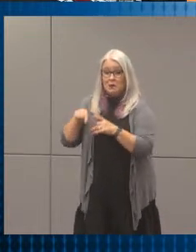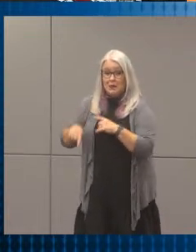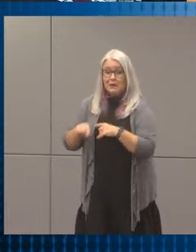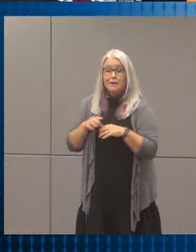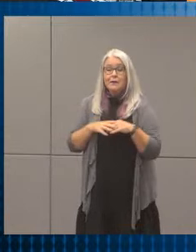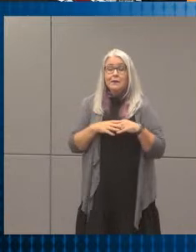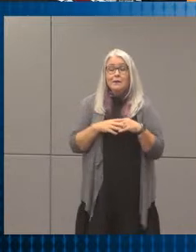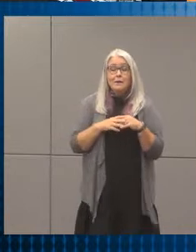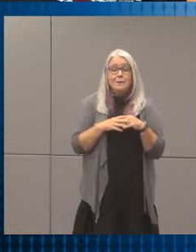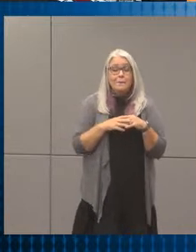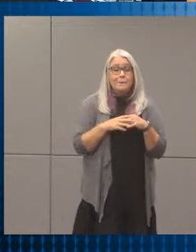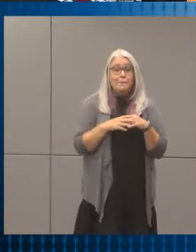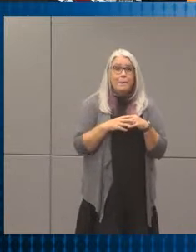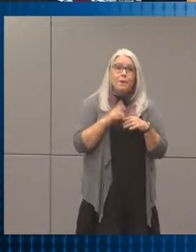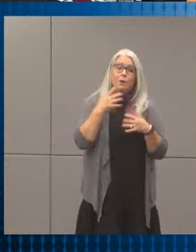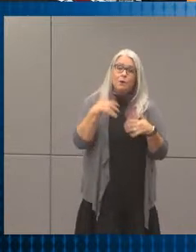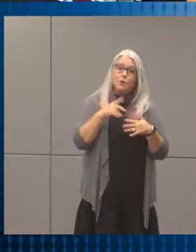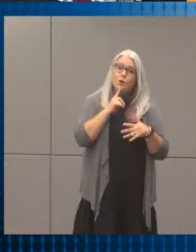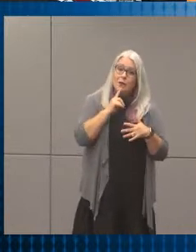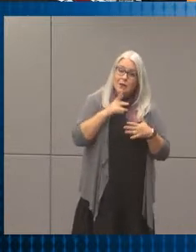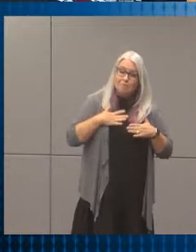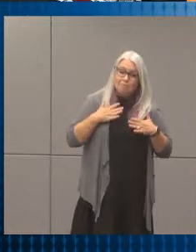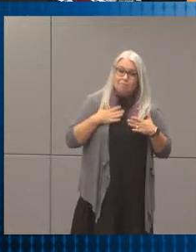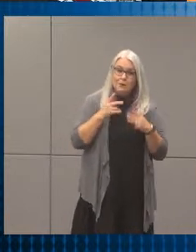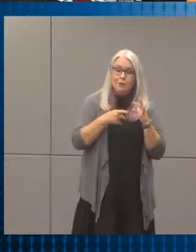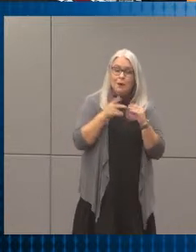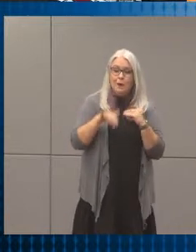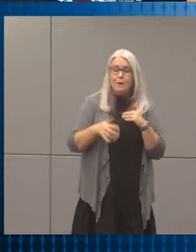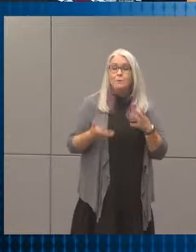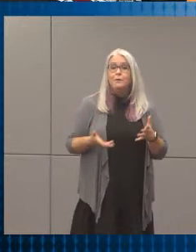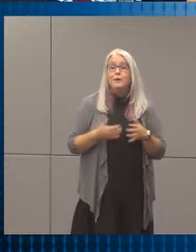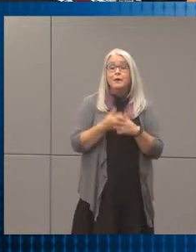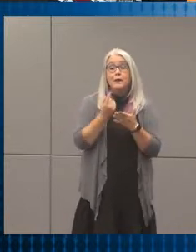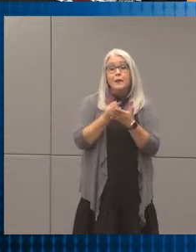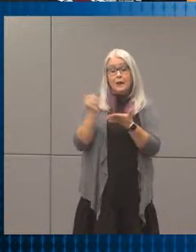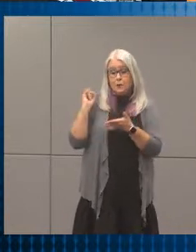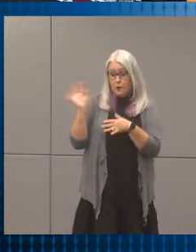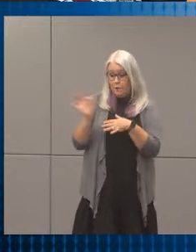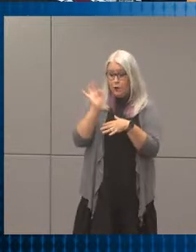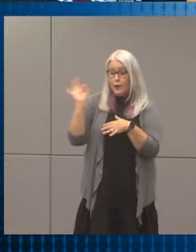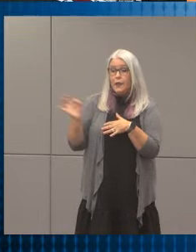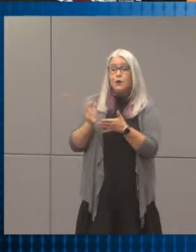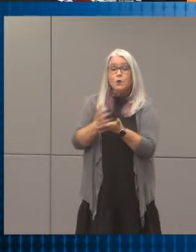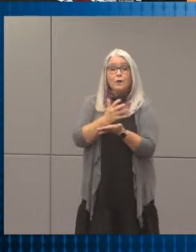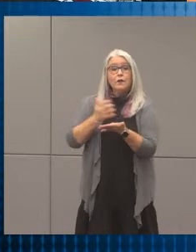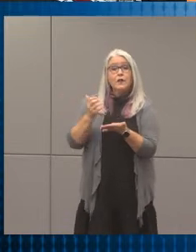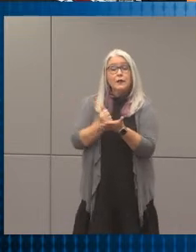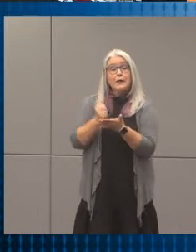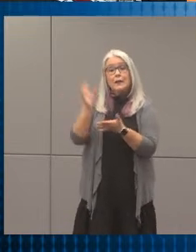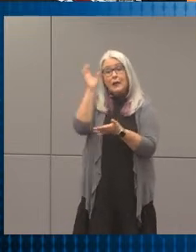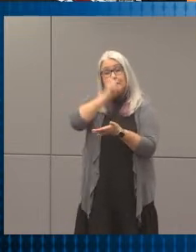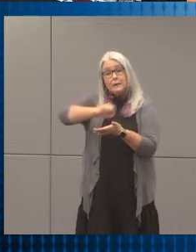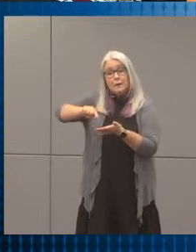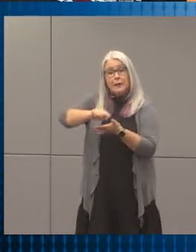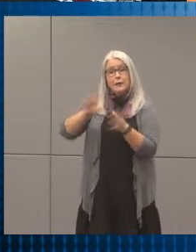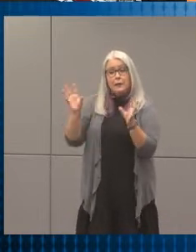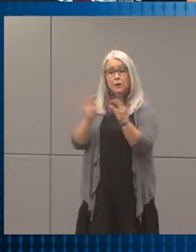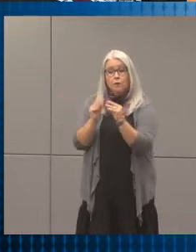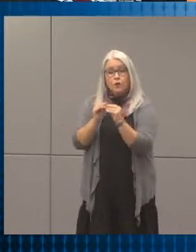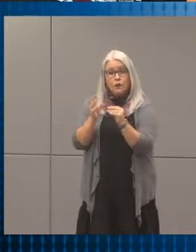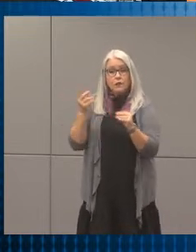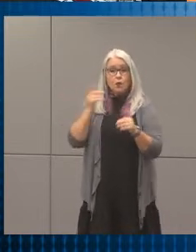So we're really happy about that. Last Friday was the revenue estimating conference where all of